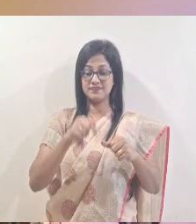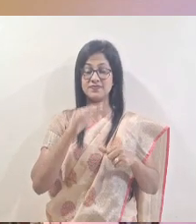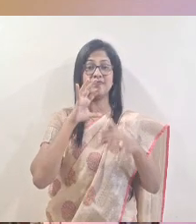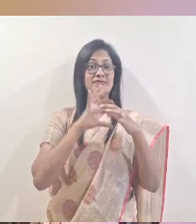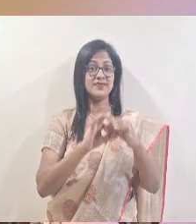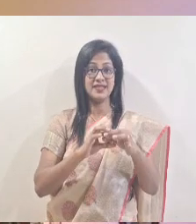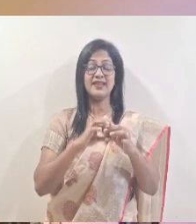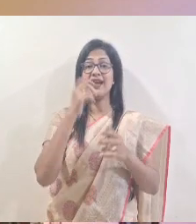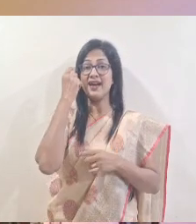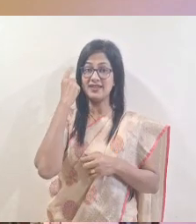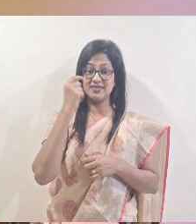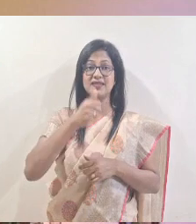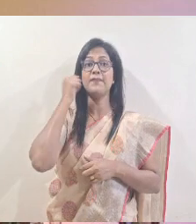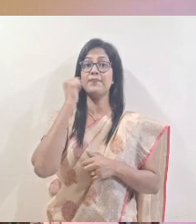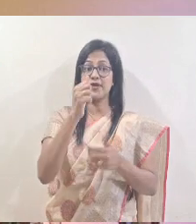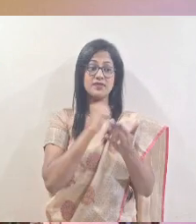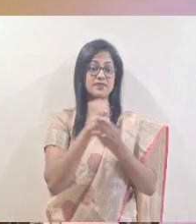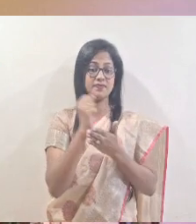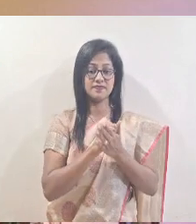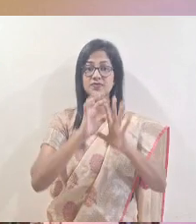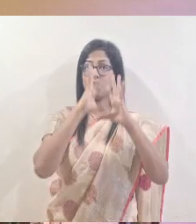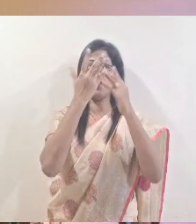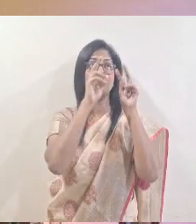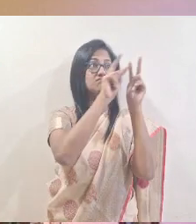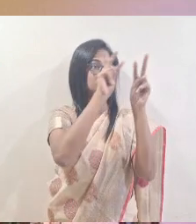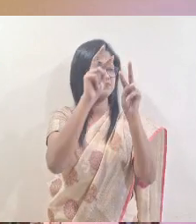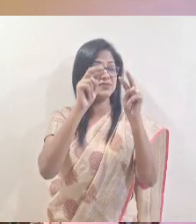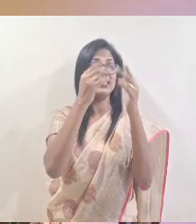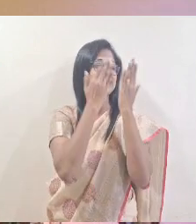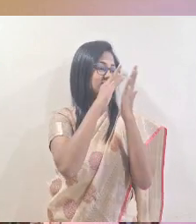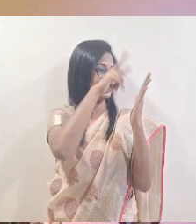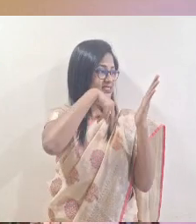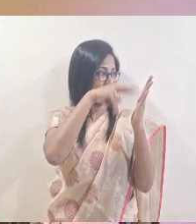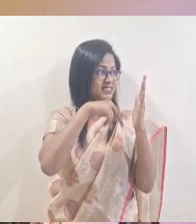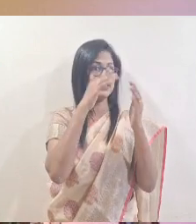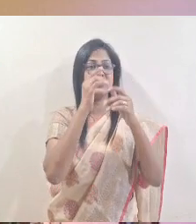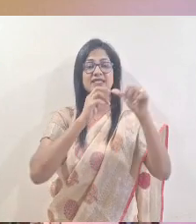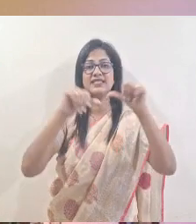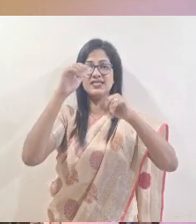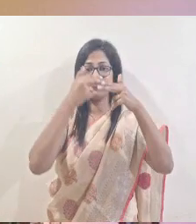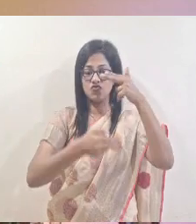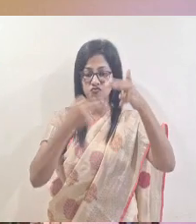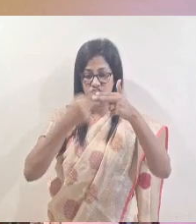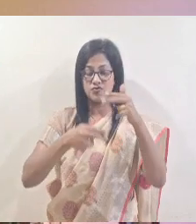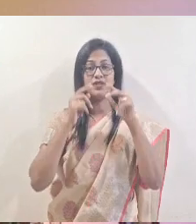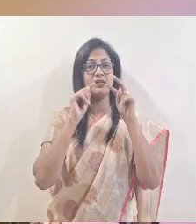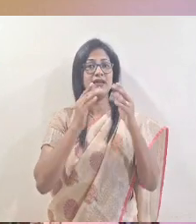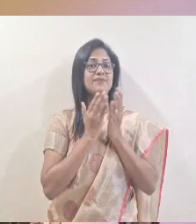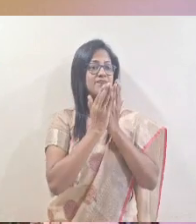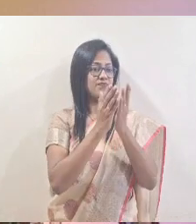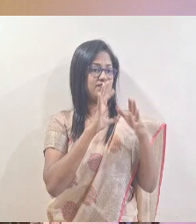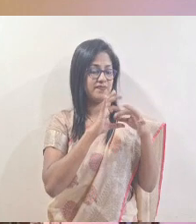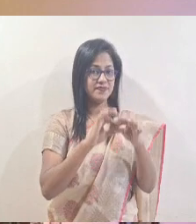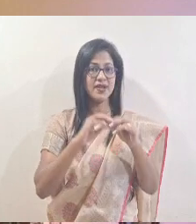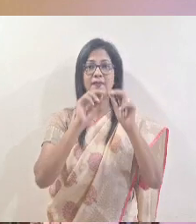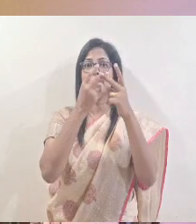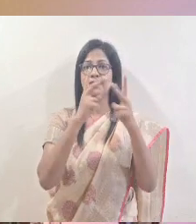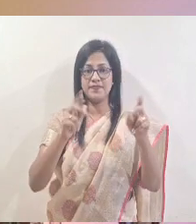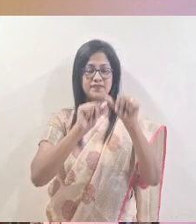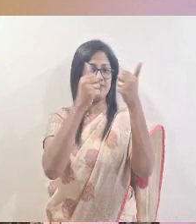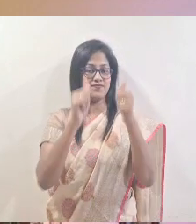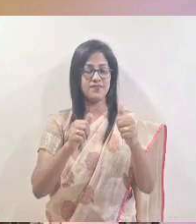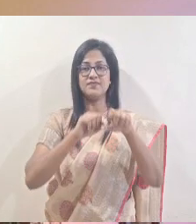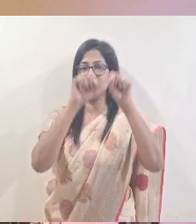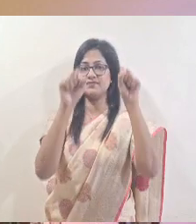So in order to understand the best practices around the world, we analyze literature case studies. This is an example of the case of Portland, where in multimodal